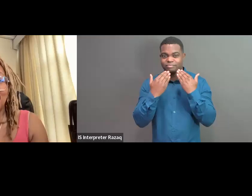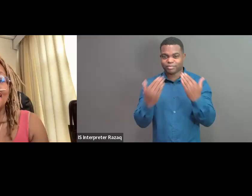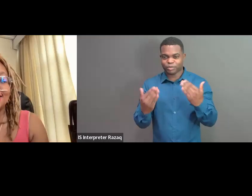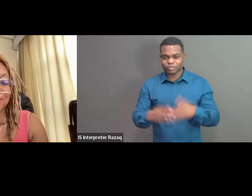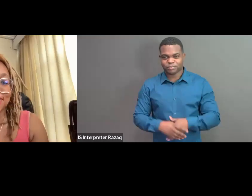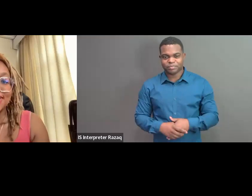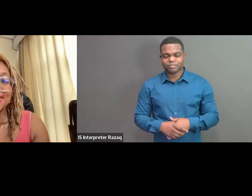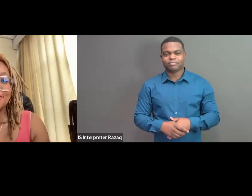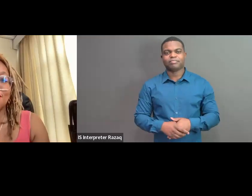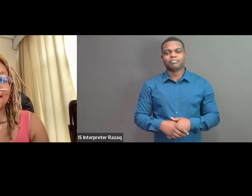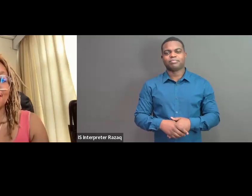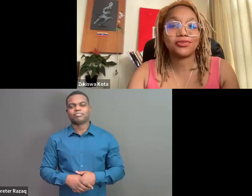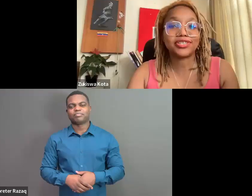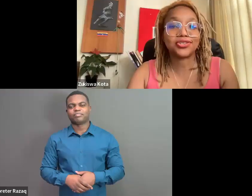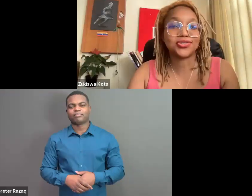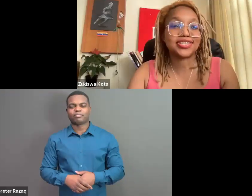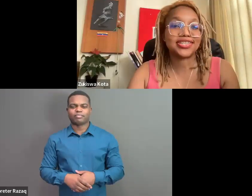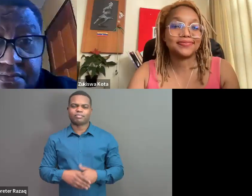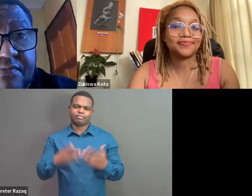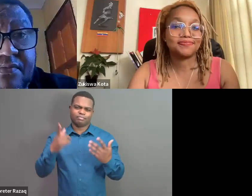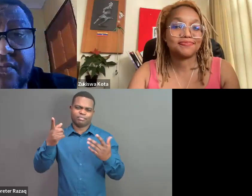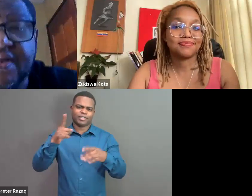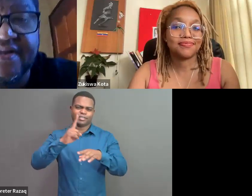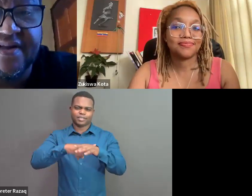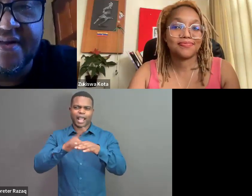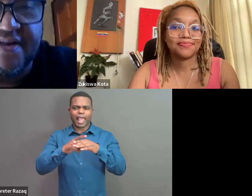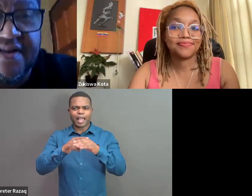us from Johannesburg. Mike, the floor is yours.